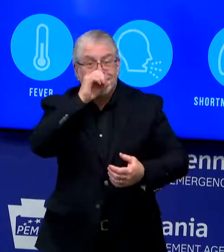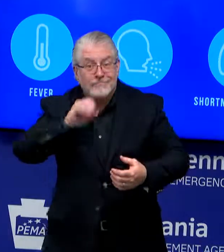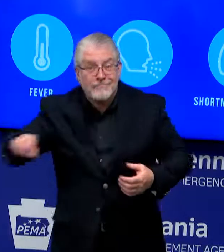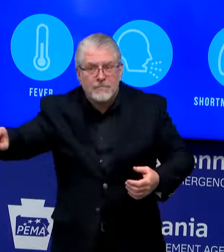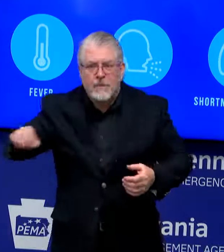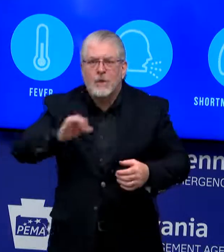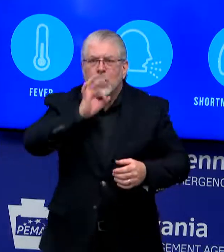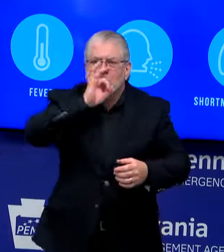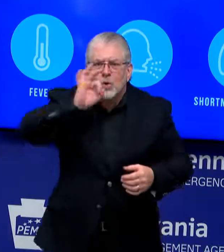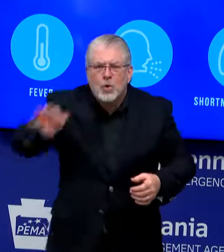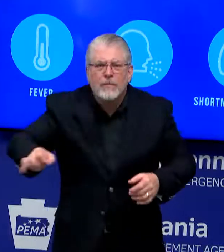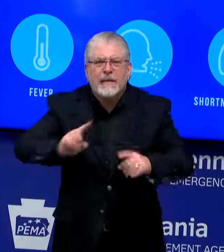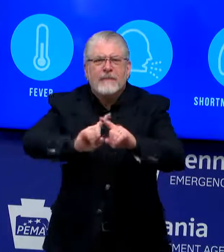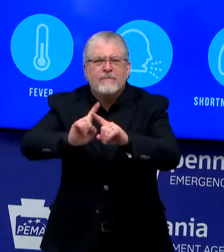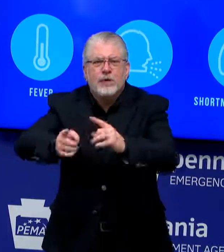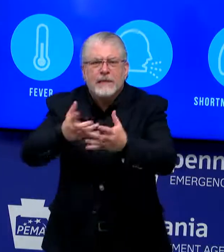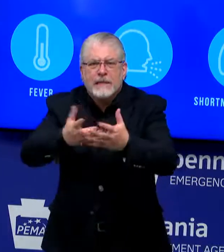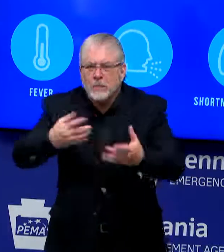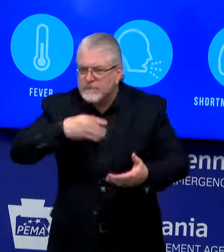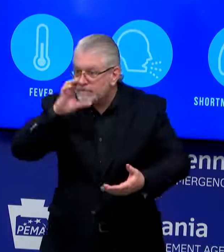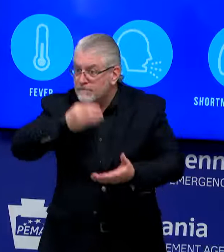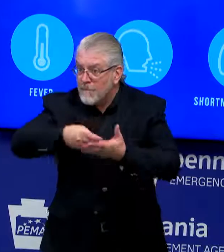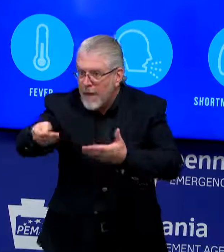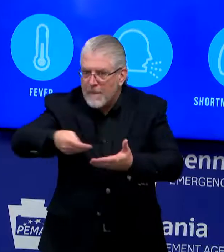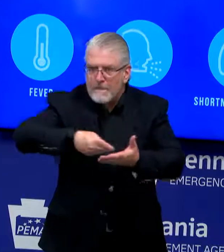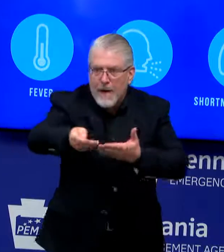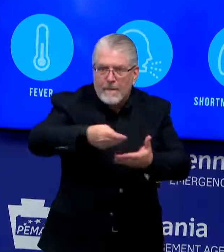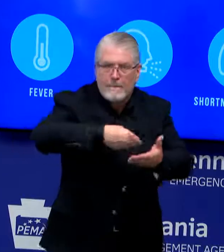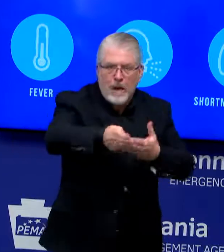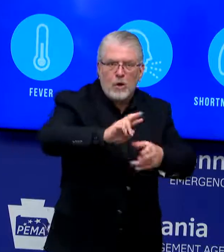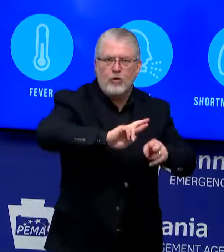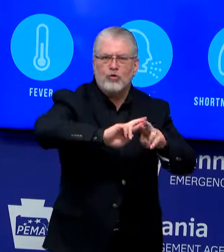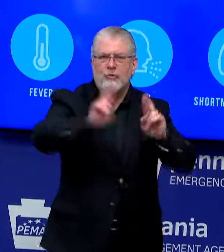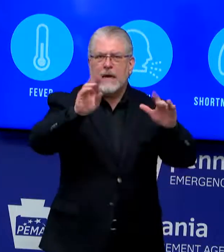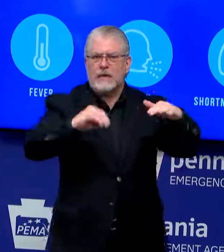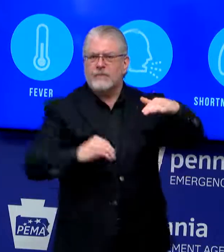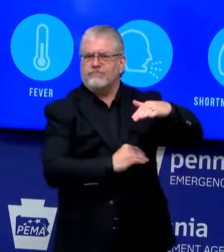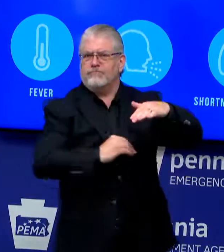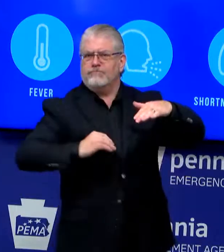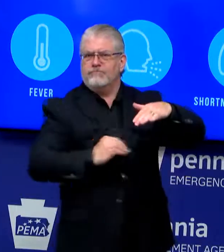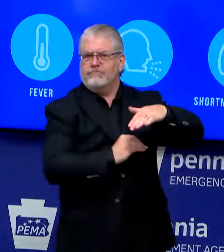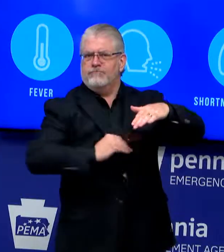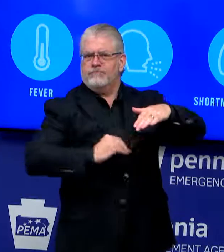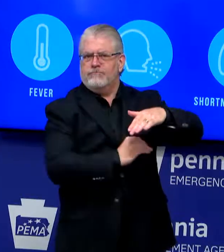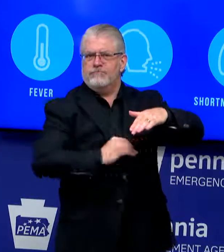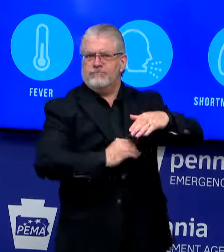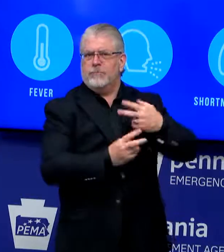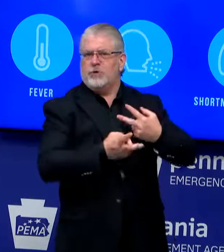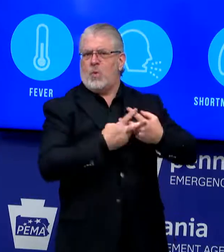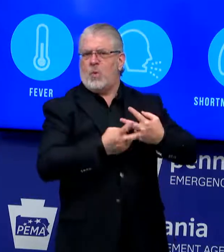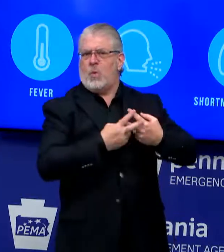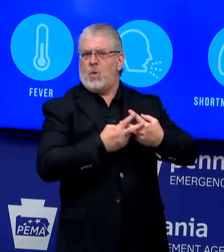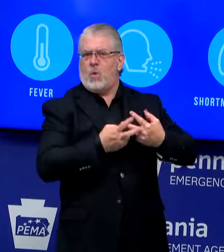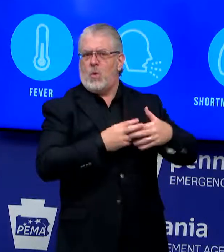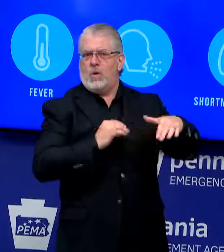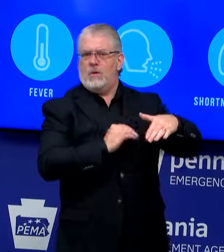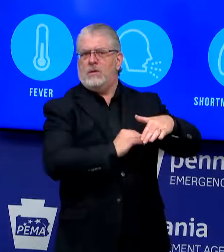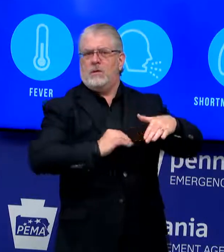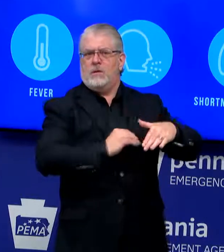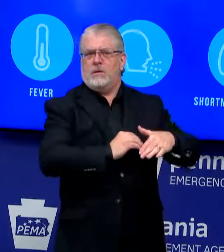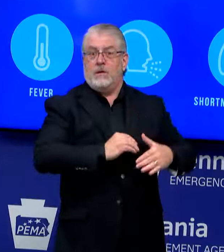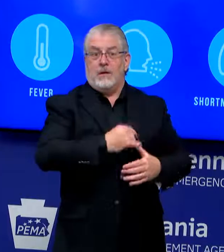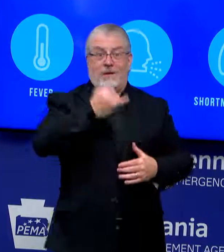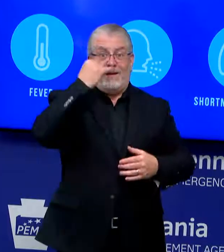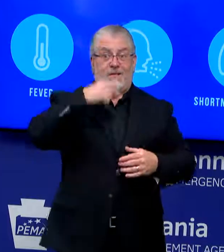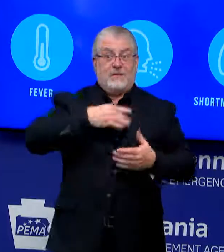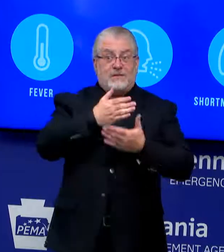type of personal protective equipment, and I know that we're looking even, if possible, to make the equipment, or different ways that we might be